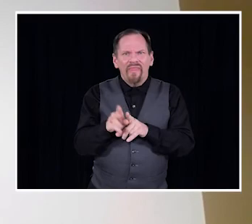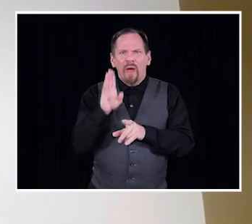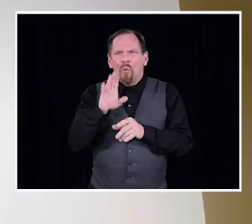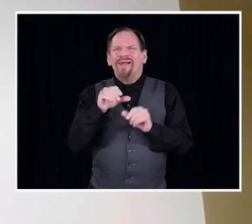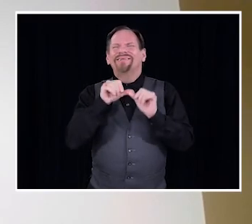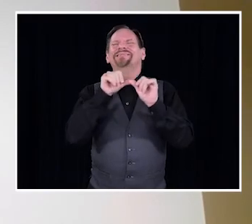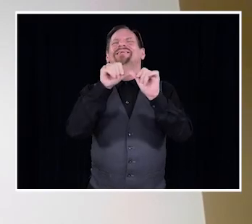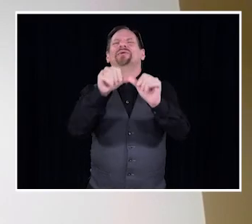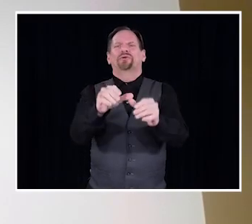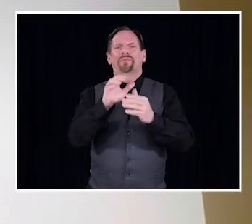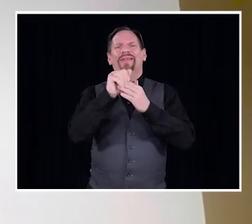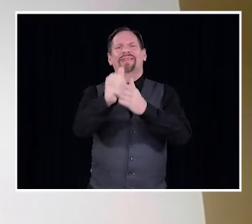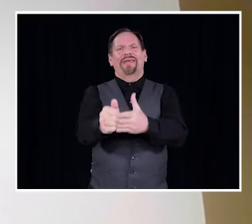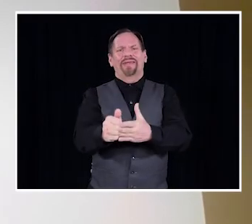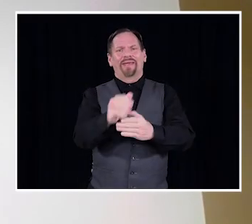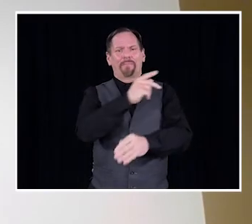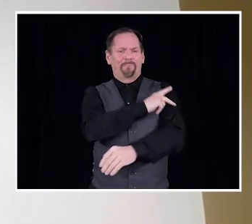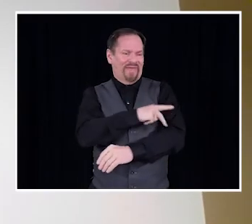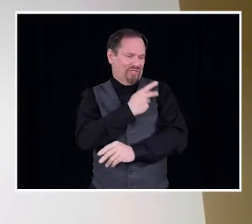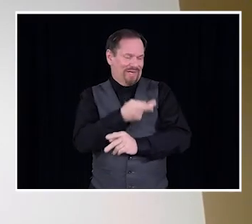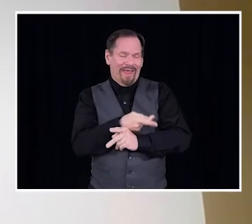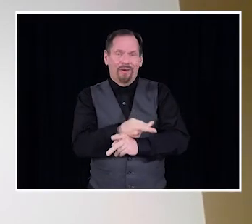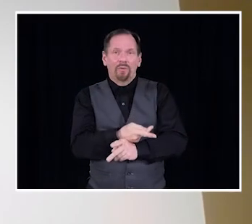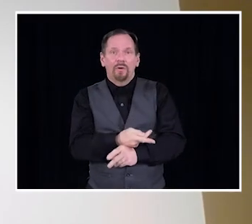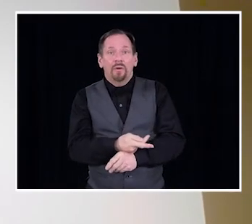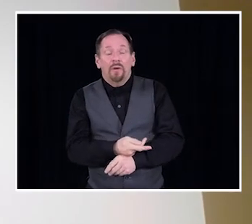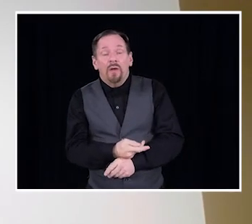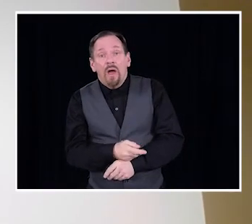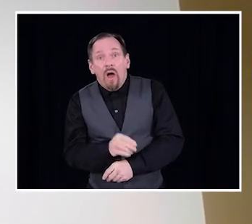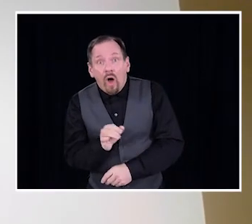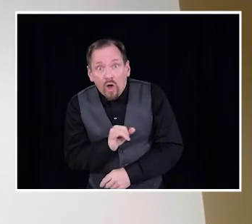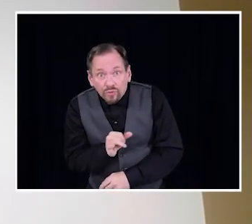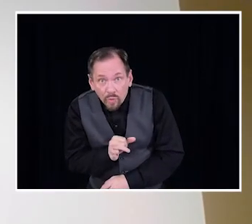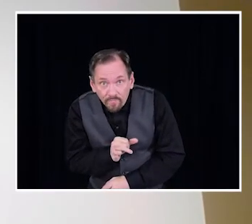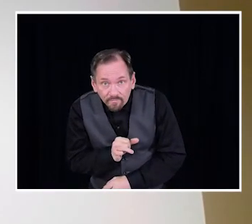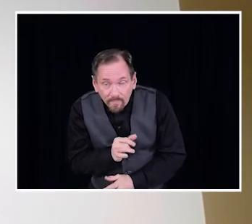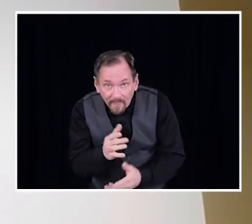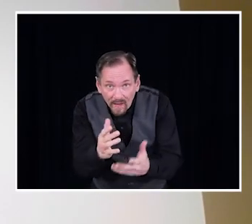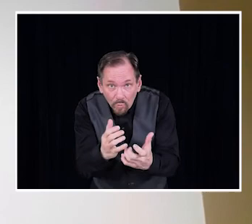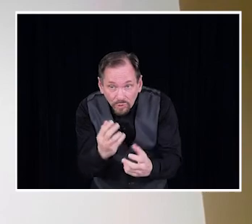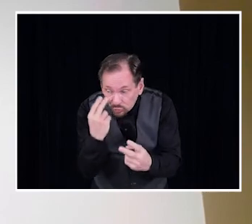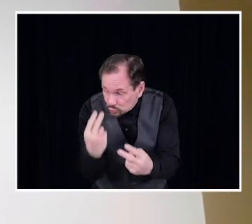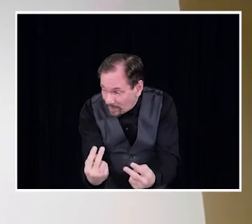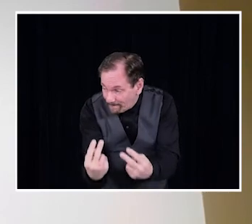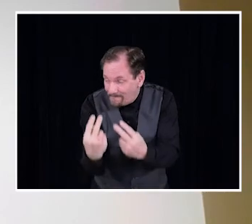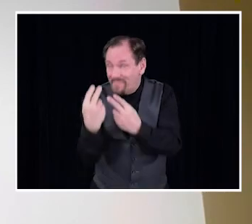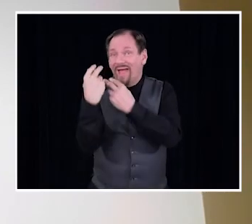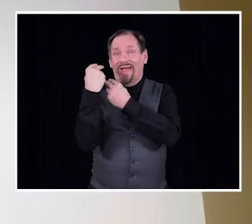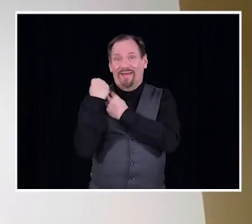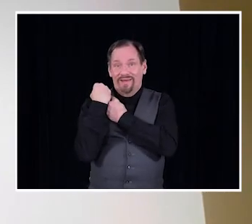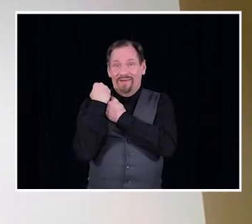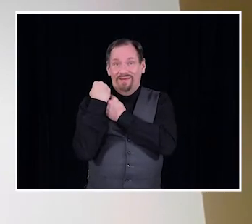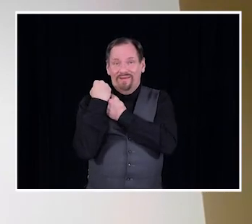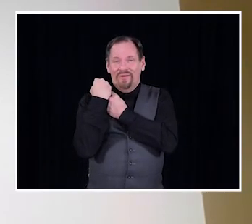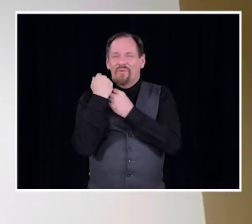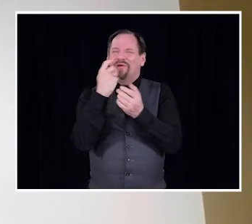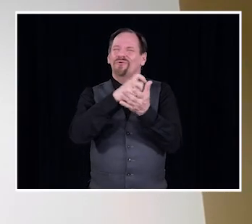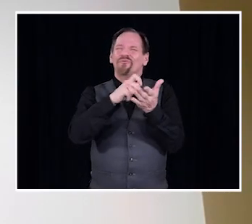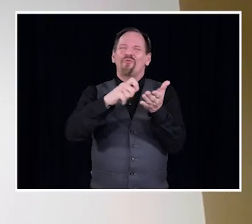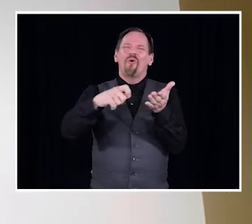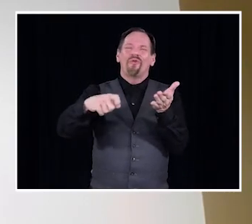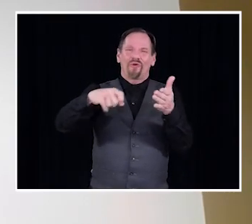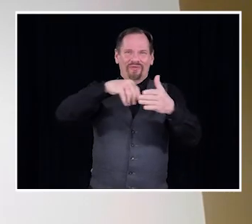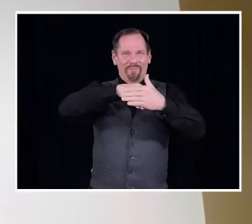on the forefront of patient care. I also ask you to look back at the idealistic you who wrote those admission